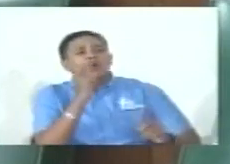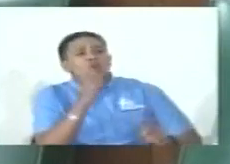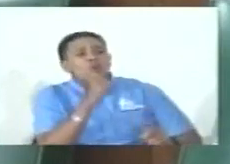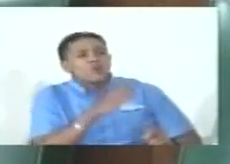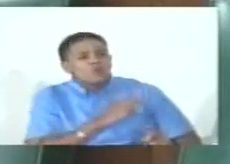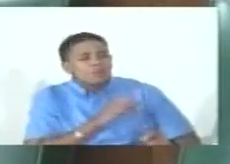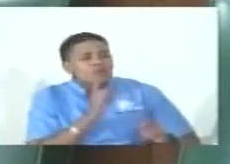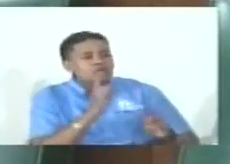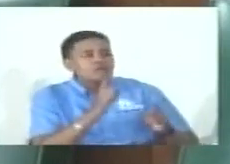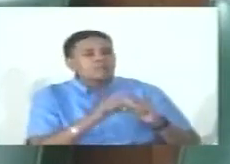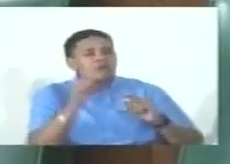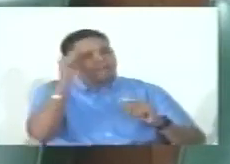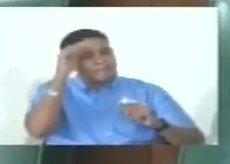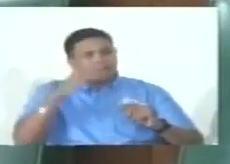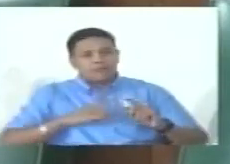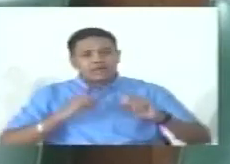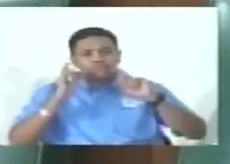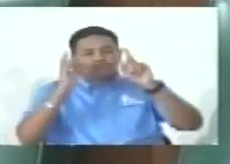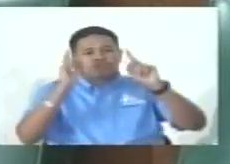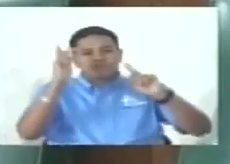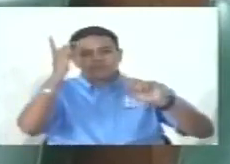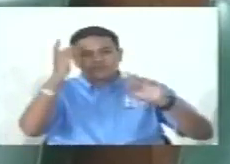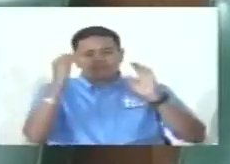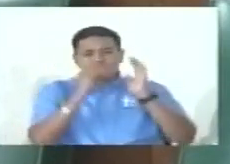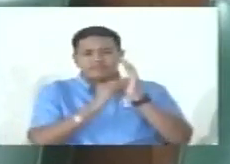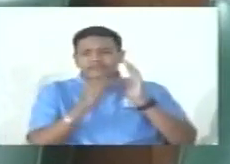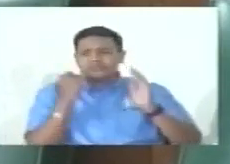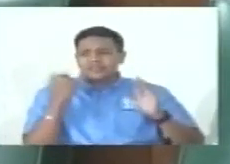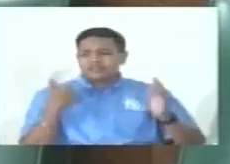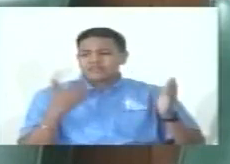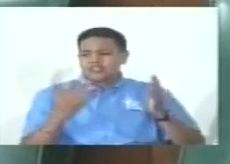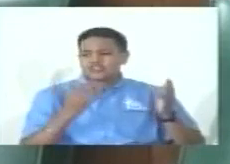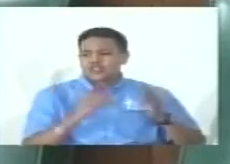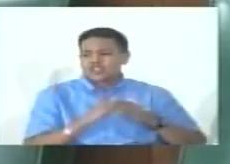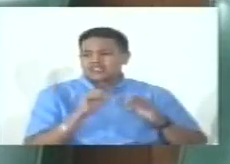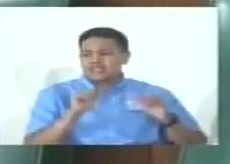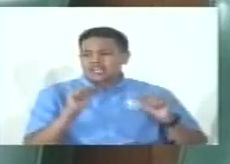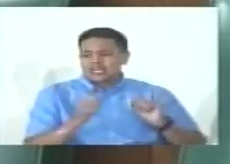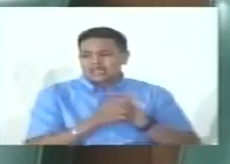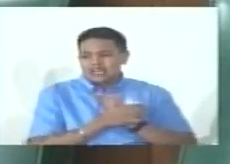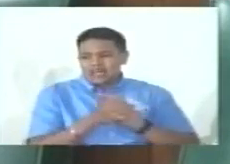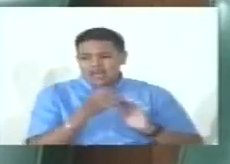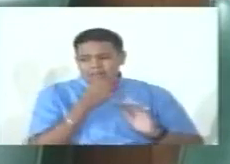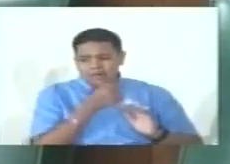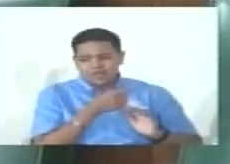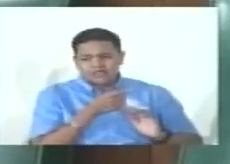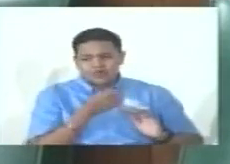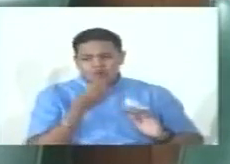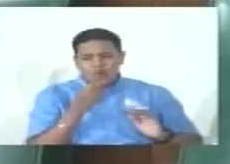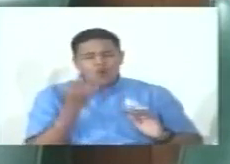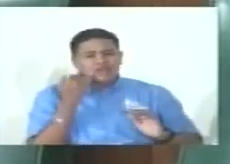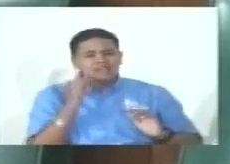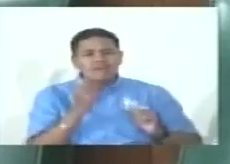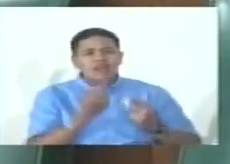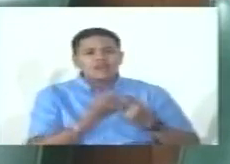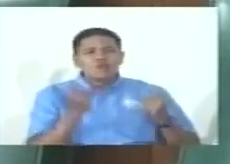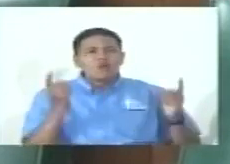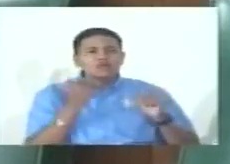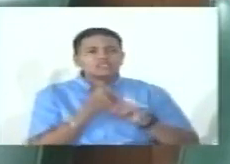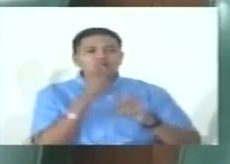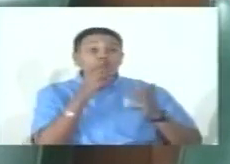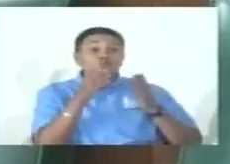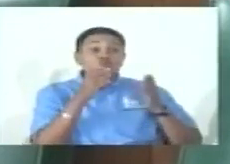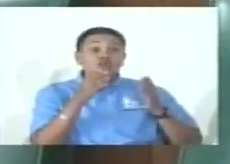I will dare say that if I were to serve in that capacity, or if anyone were to serve